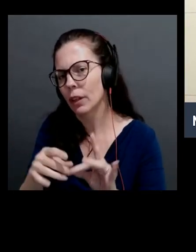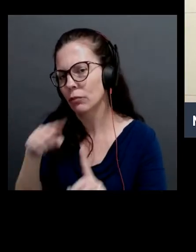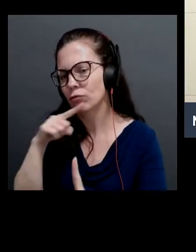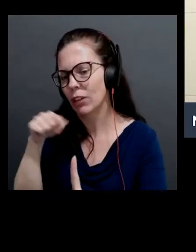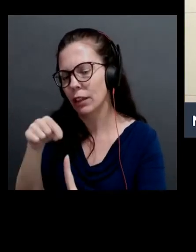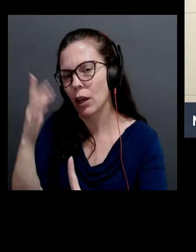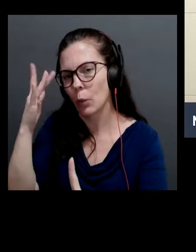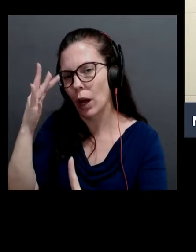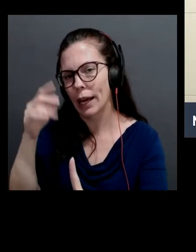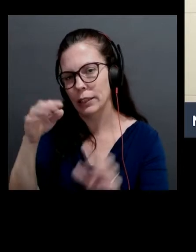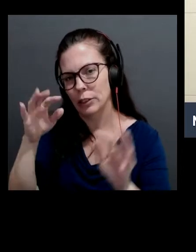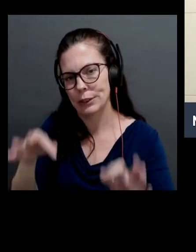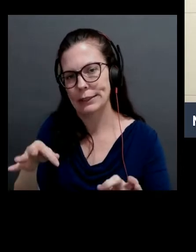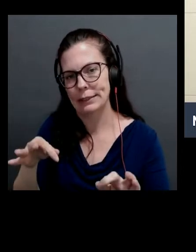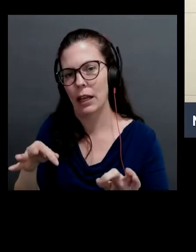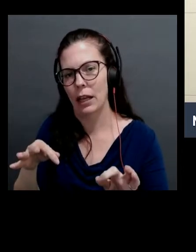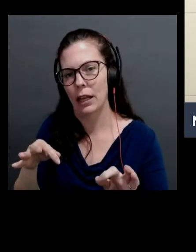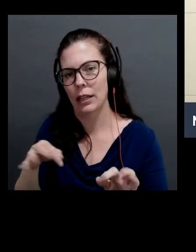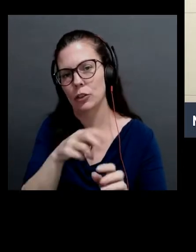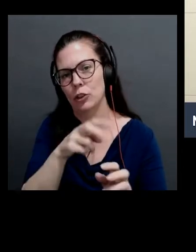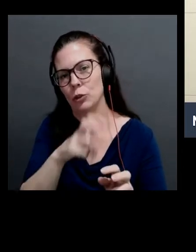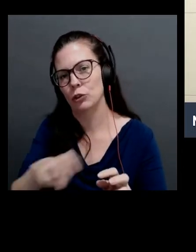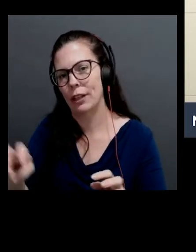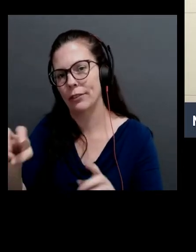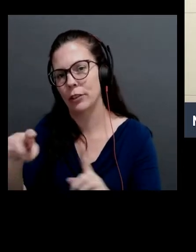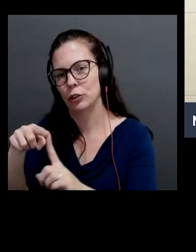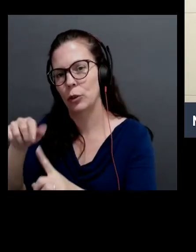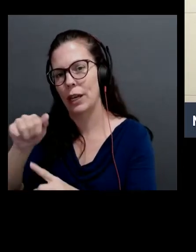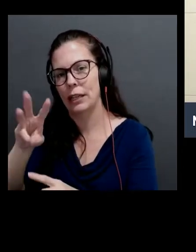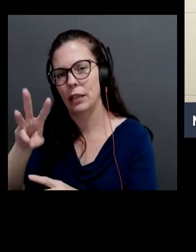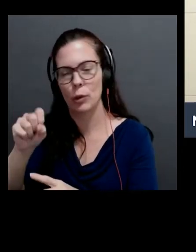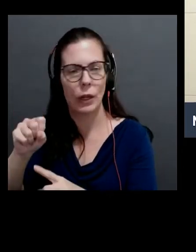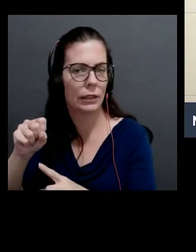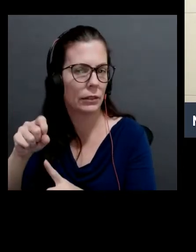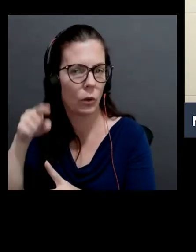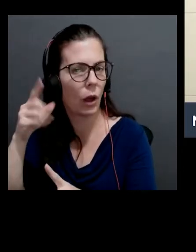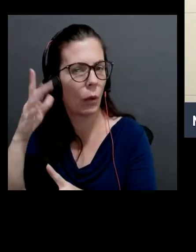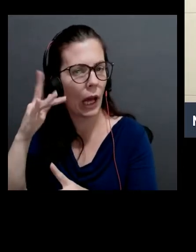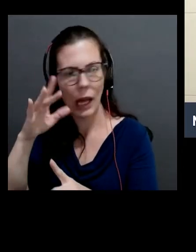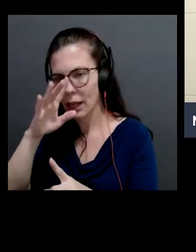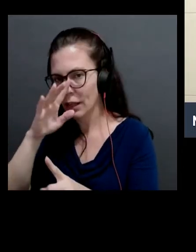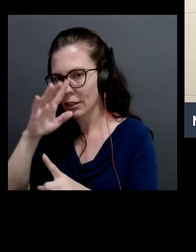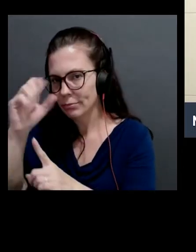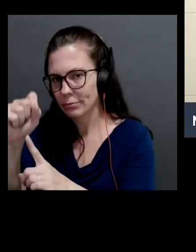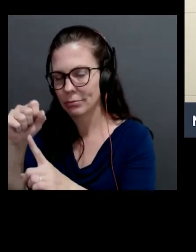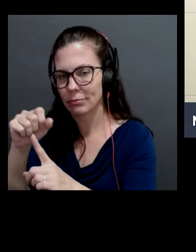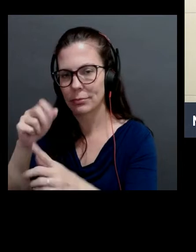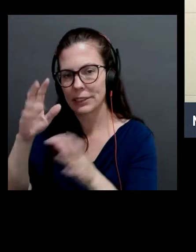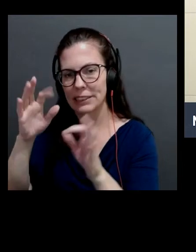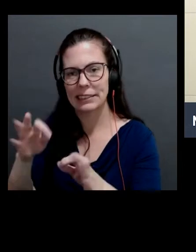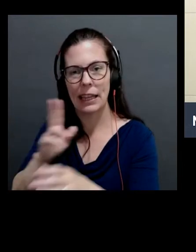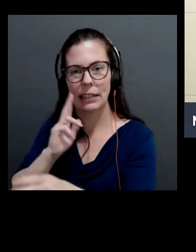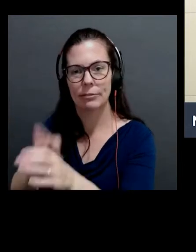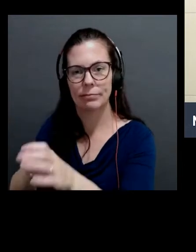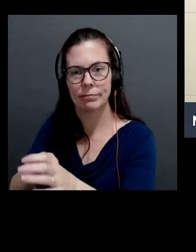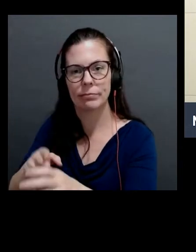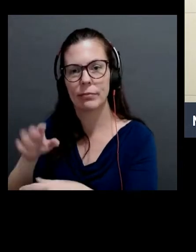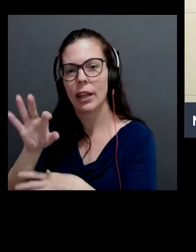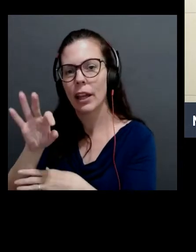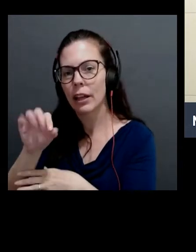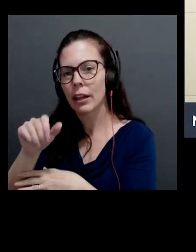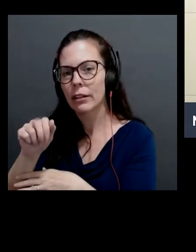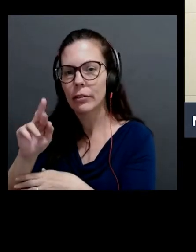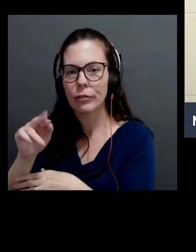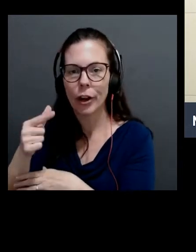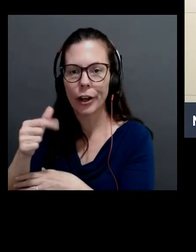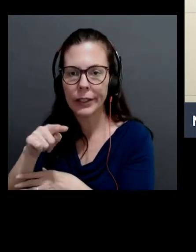move to AWS? Like what was like the enticing thing that made you, I want to use Fargate and AppSync